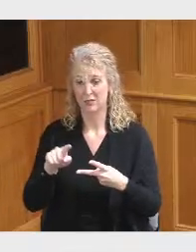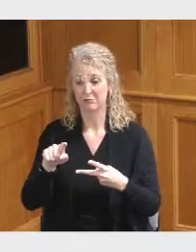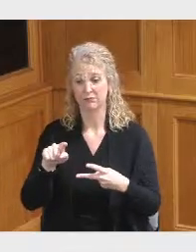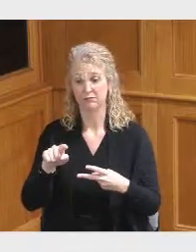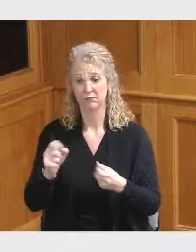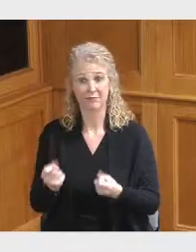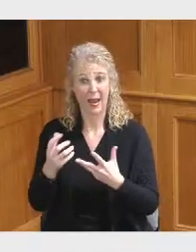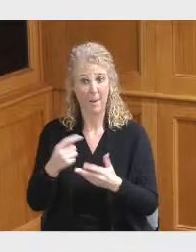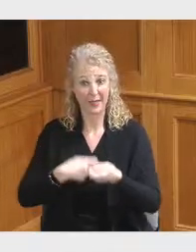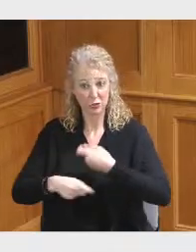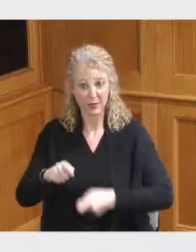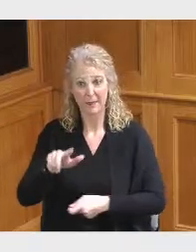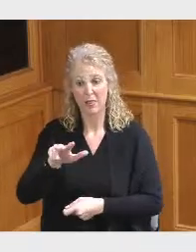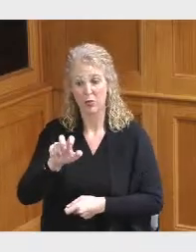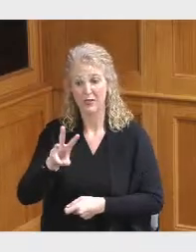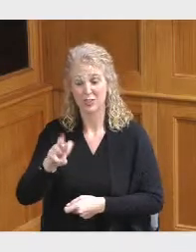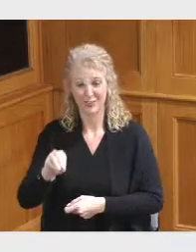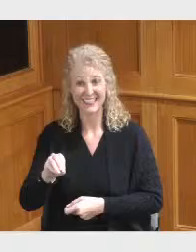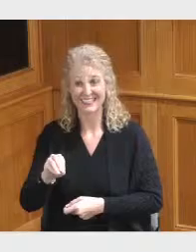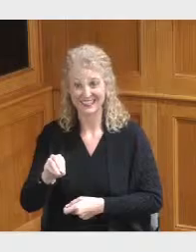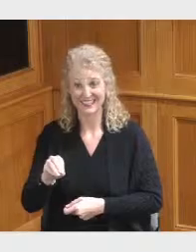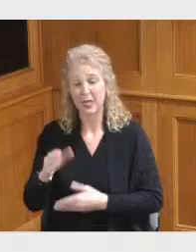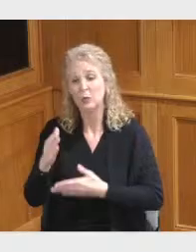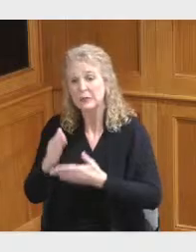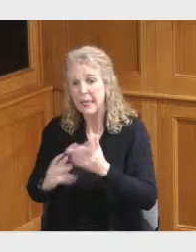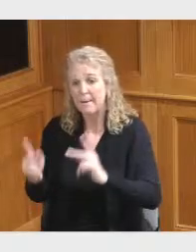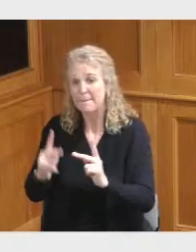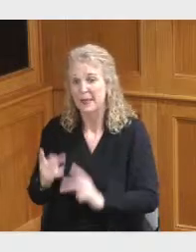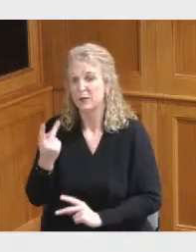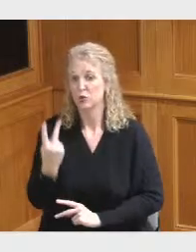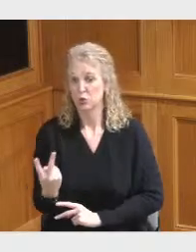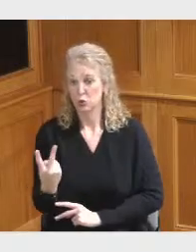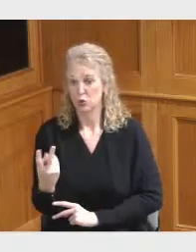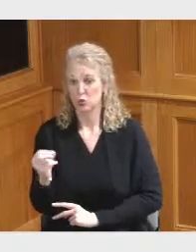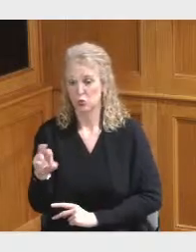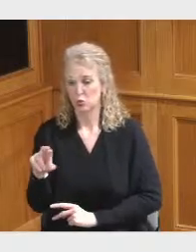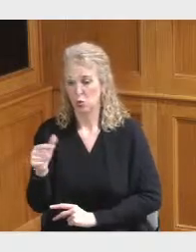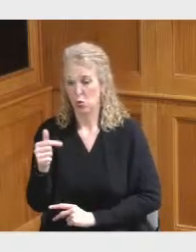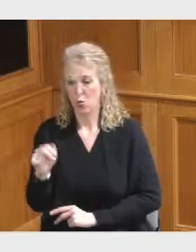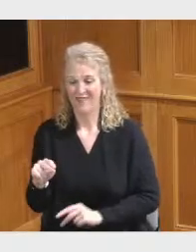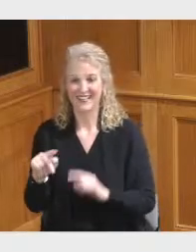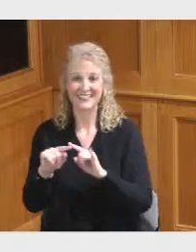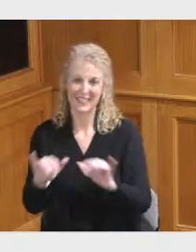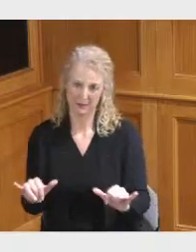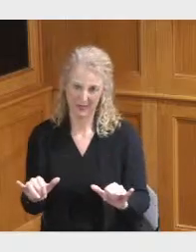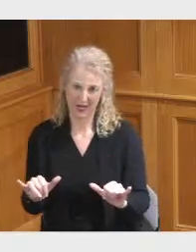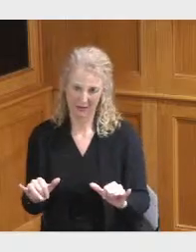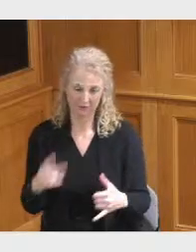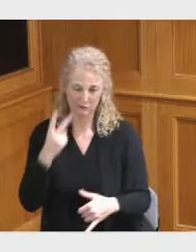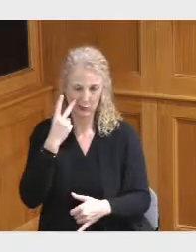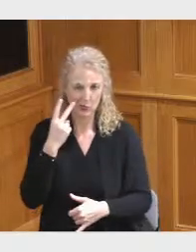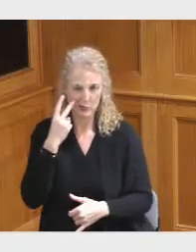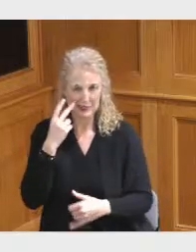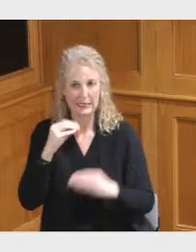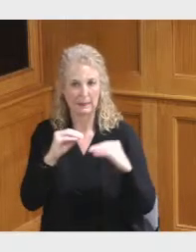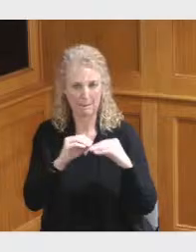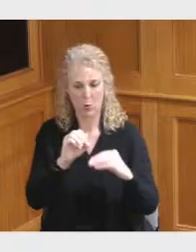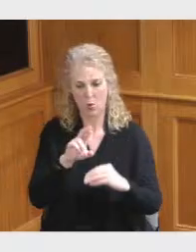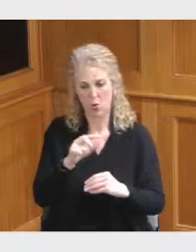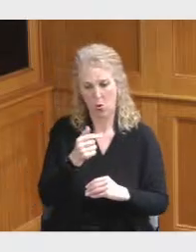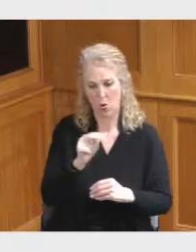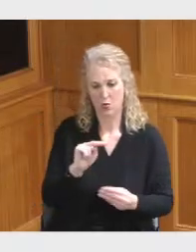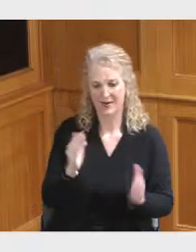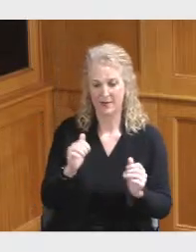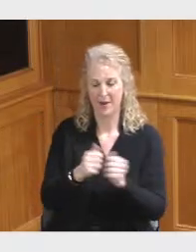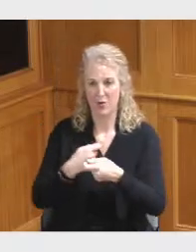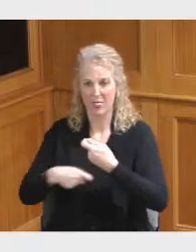that is, some of the patients do get 2 organs at a time, so that's why the number of organs are more than the number of transplants.